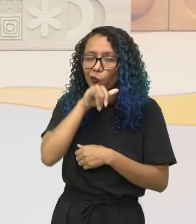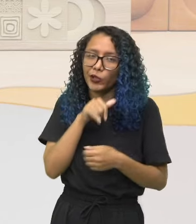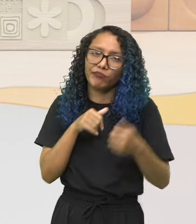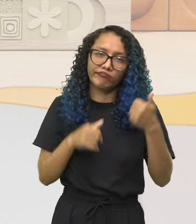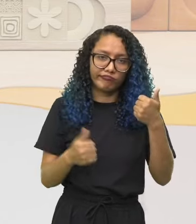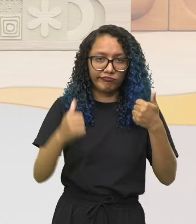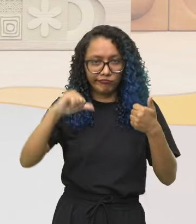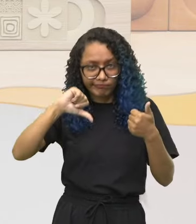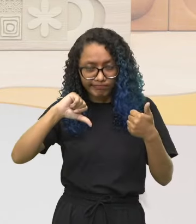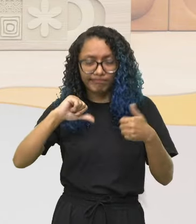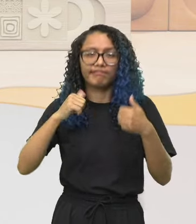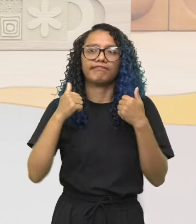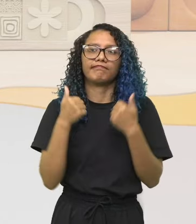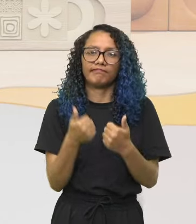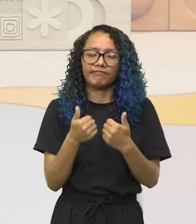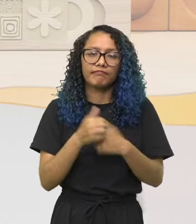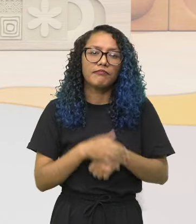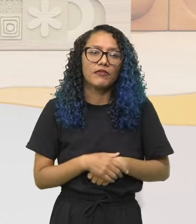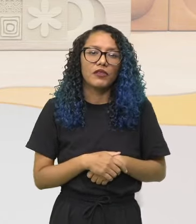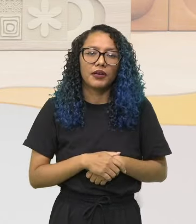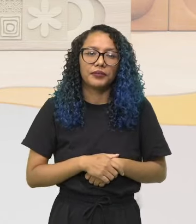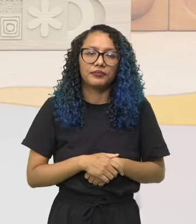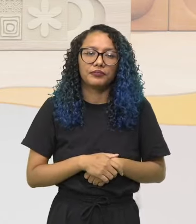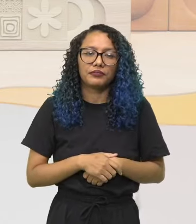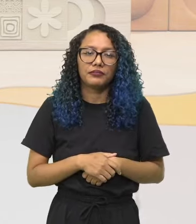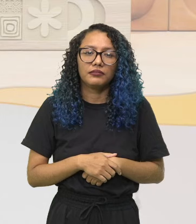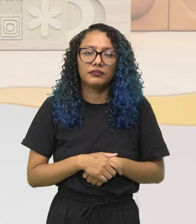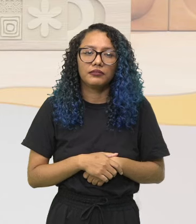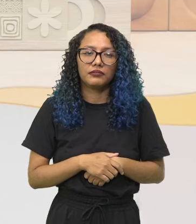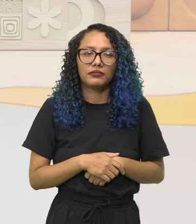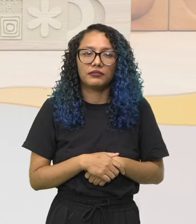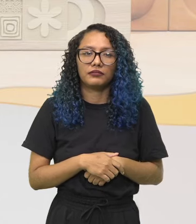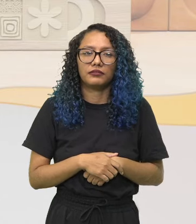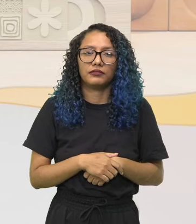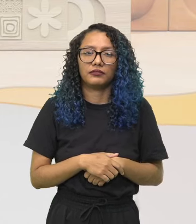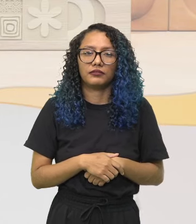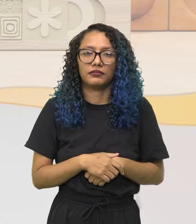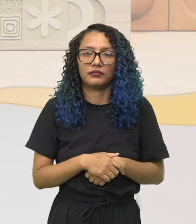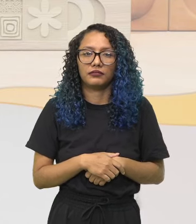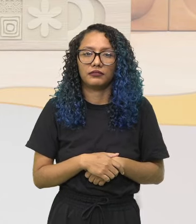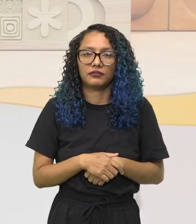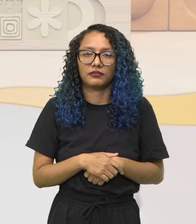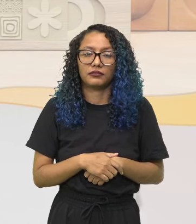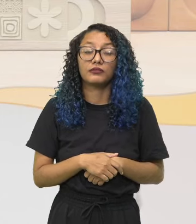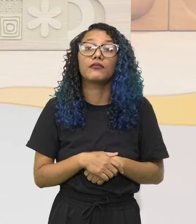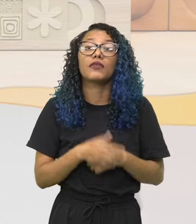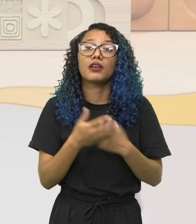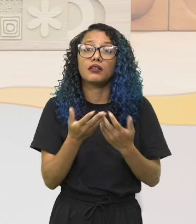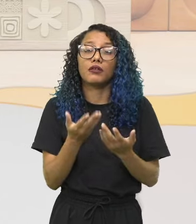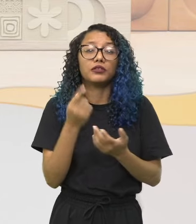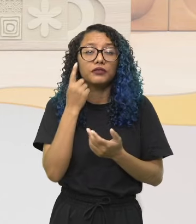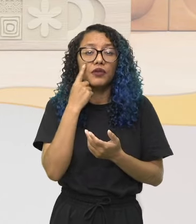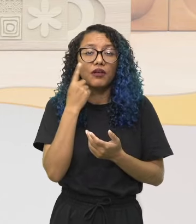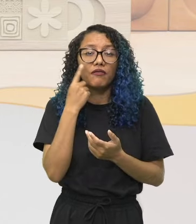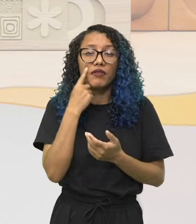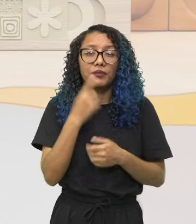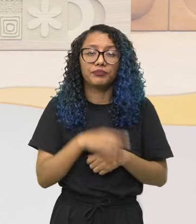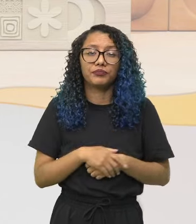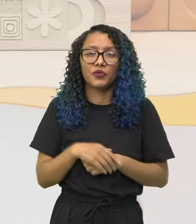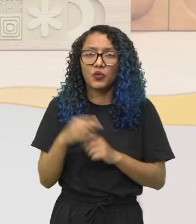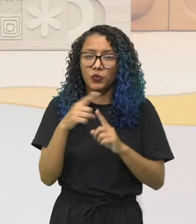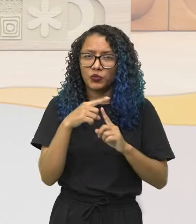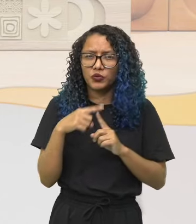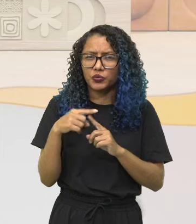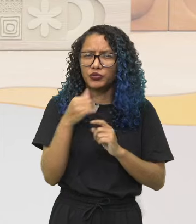sources of energy. We have, initially, as fontes of energy renovable, we will observe in the Brazilian